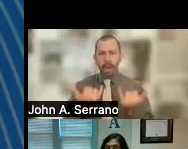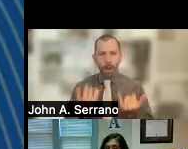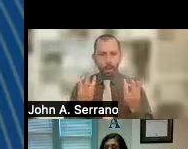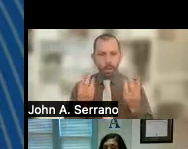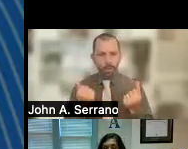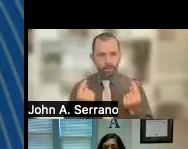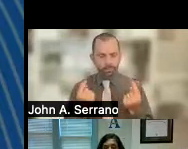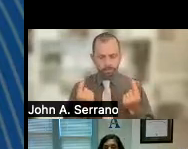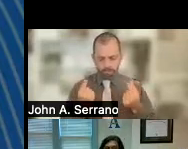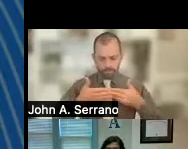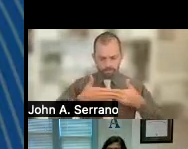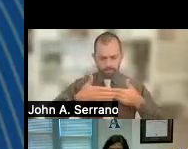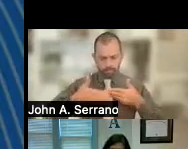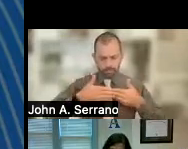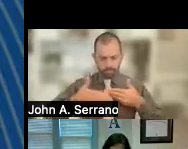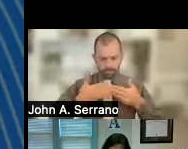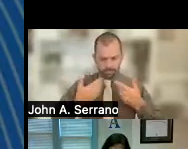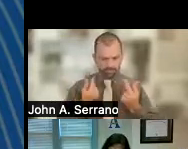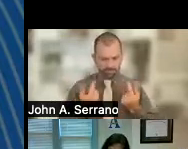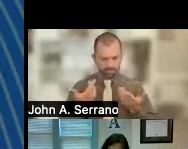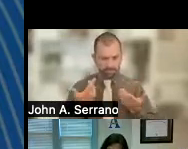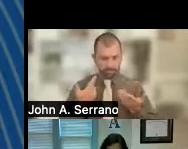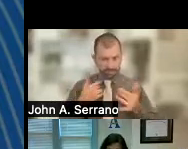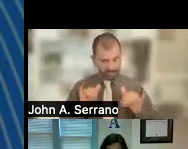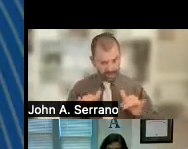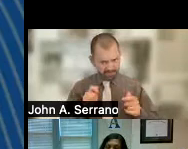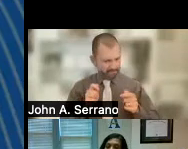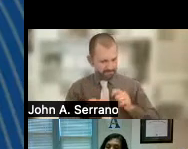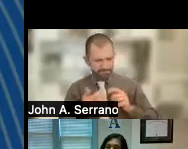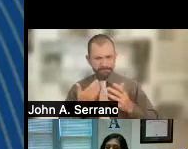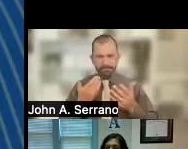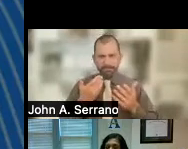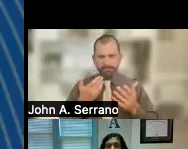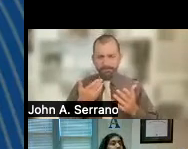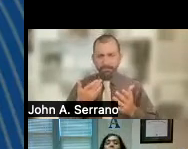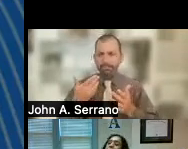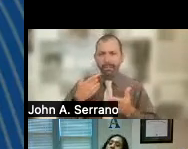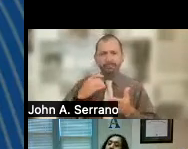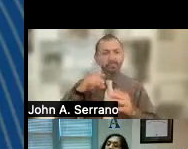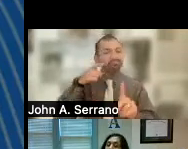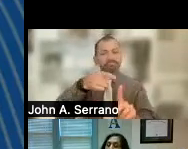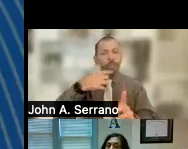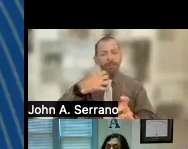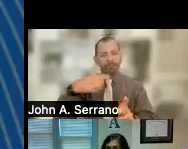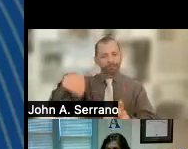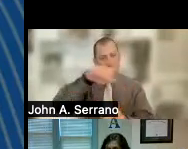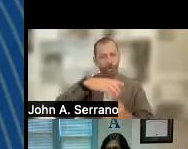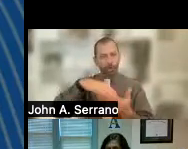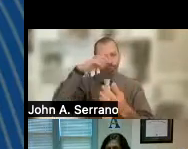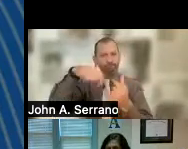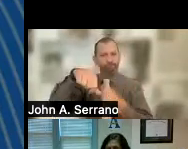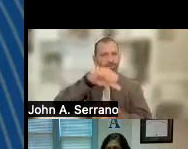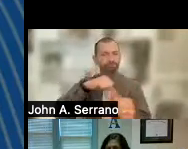So if we're talking about the now what, looking ahead, what do we do now? Do we keep things the same? Do we address and make